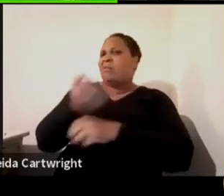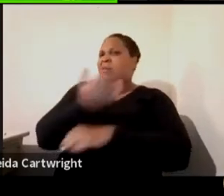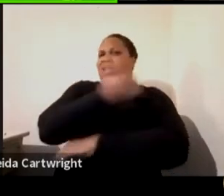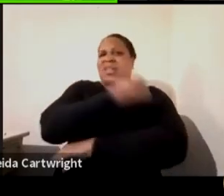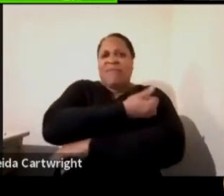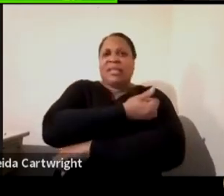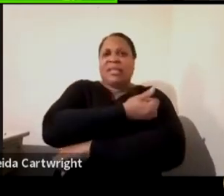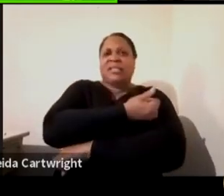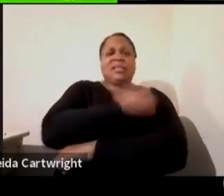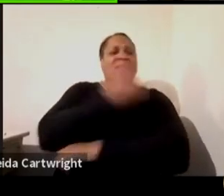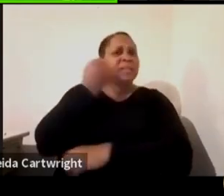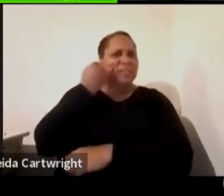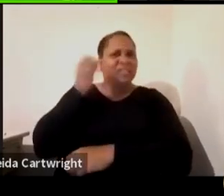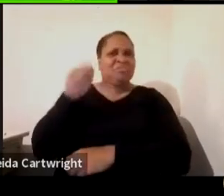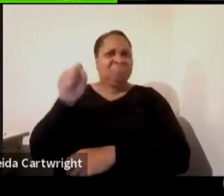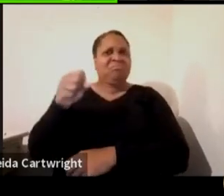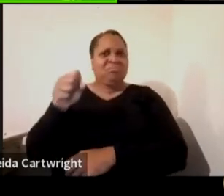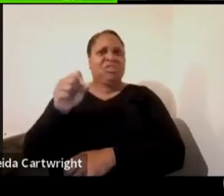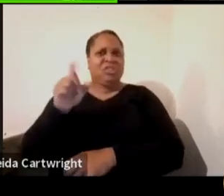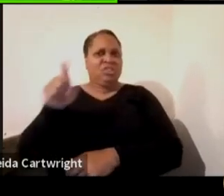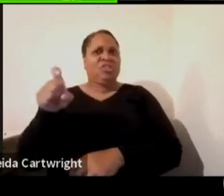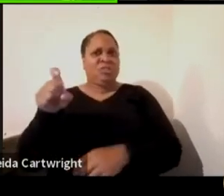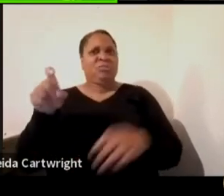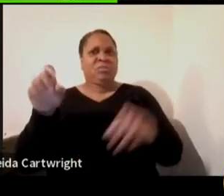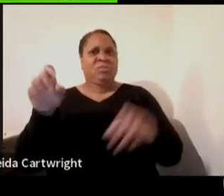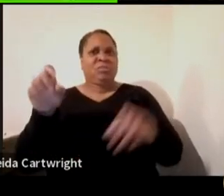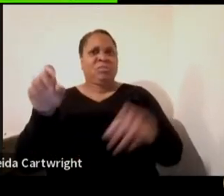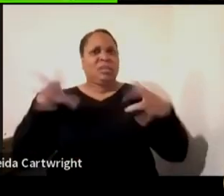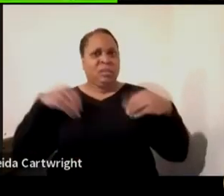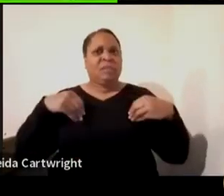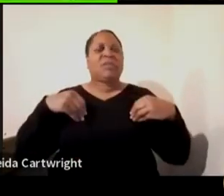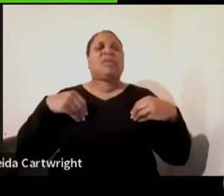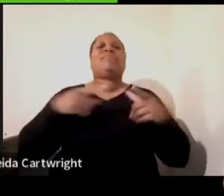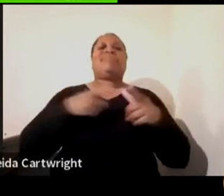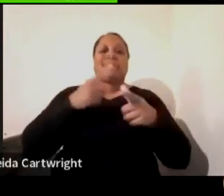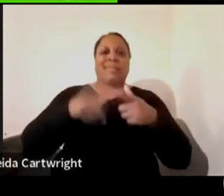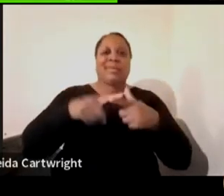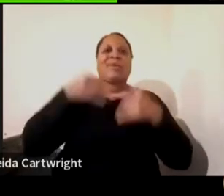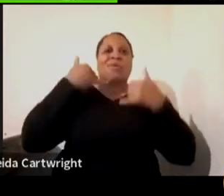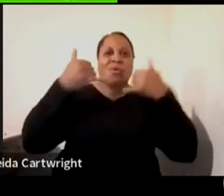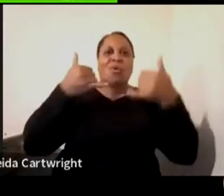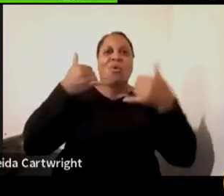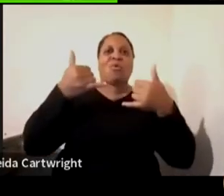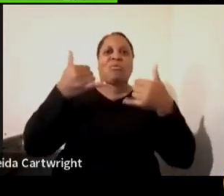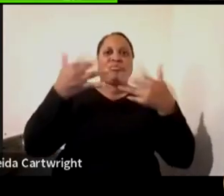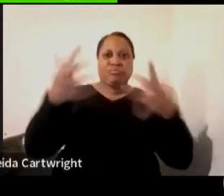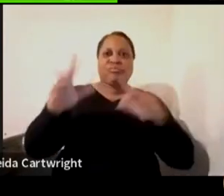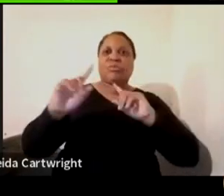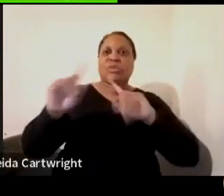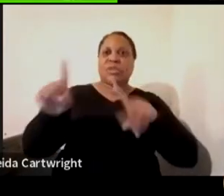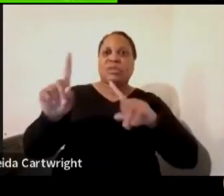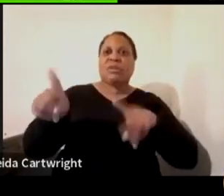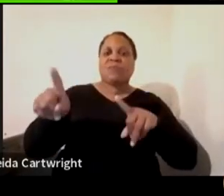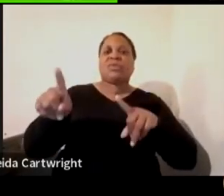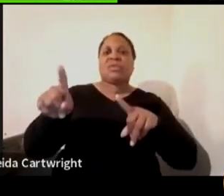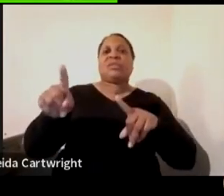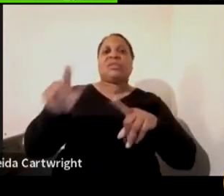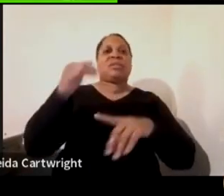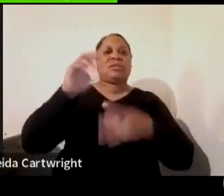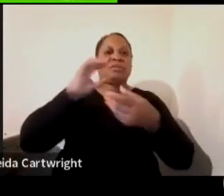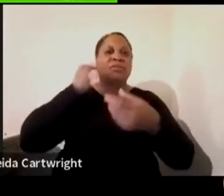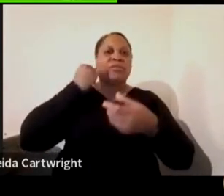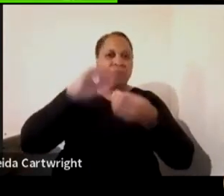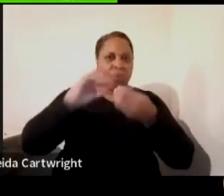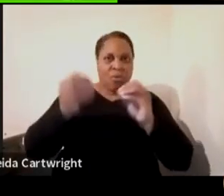and whether they're eligible at this point in time, they should call the hotline. The number was given before, option 2.